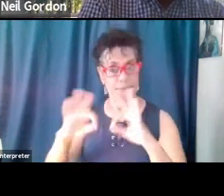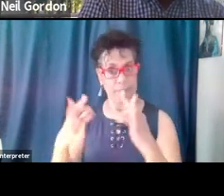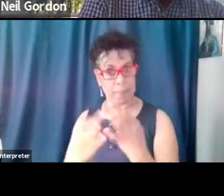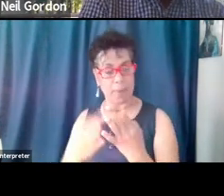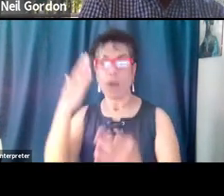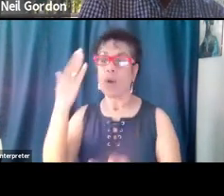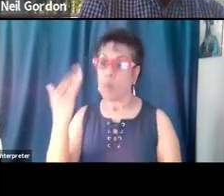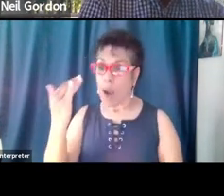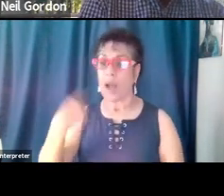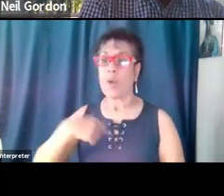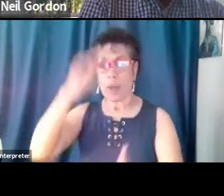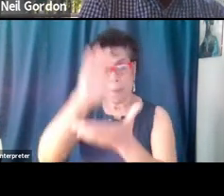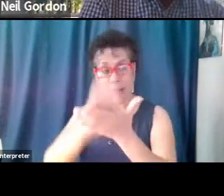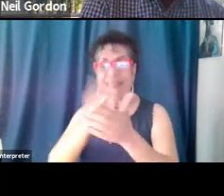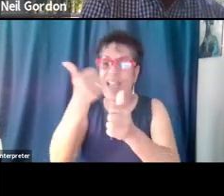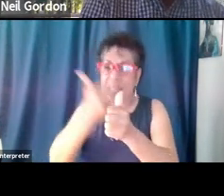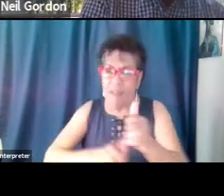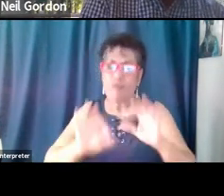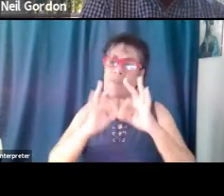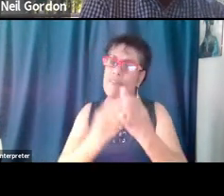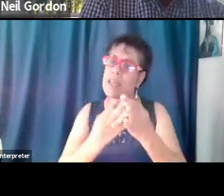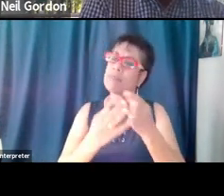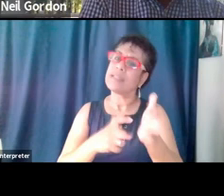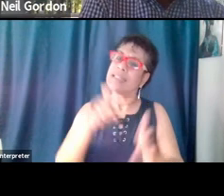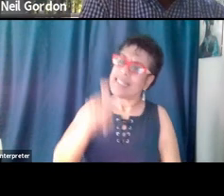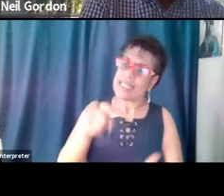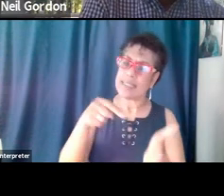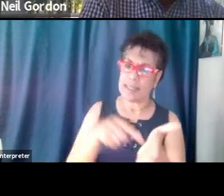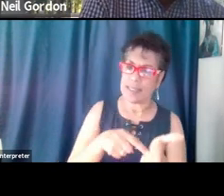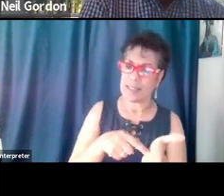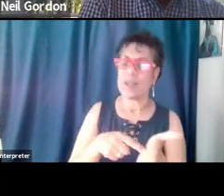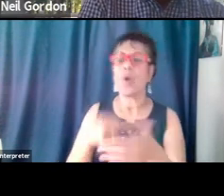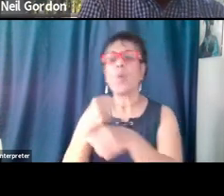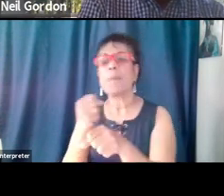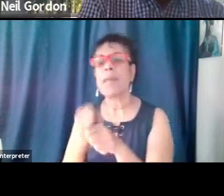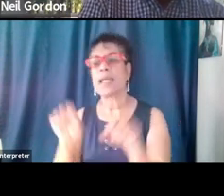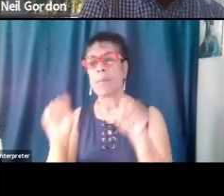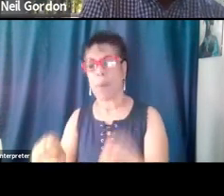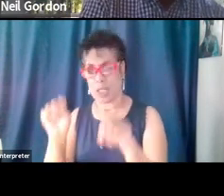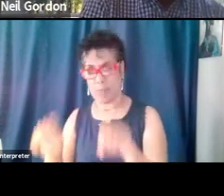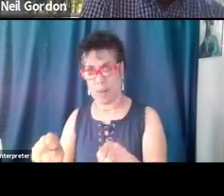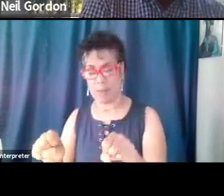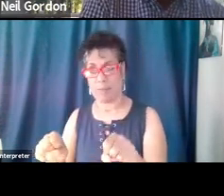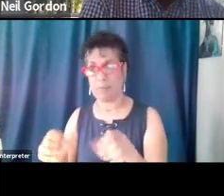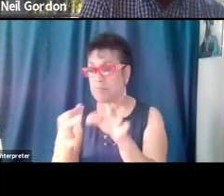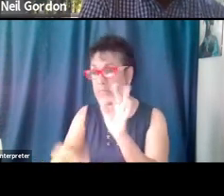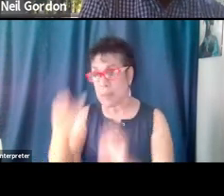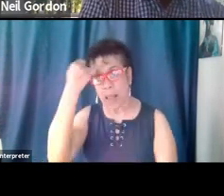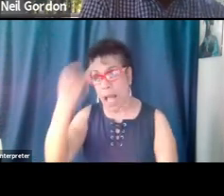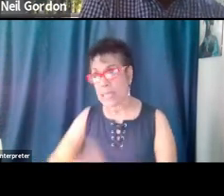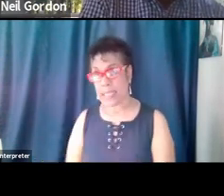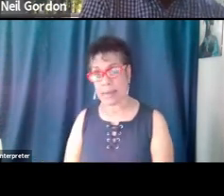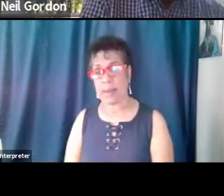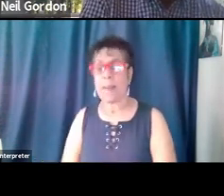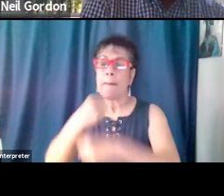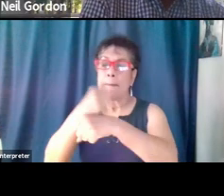family deserves and needs this experience, we're going to make sure that they can. So the idea is simple, again. Make